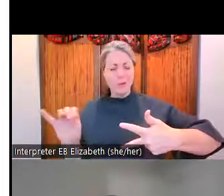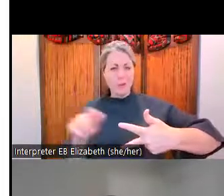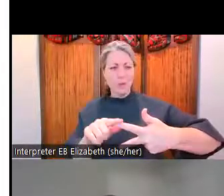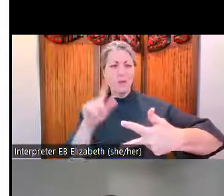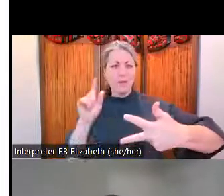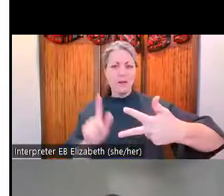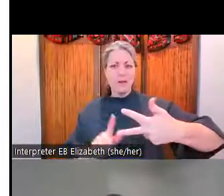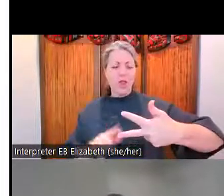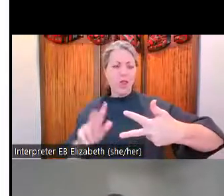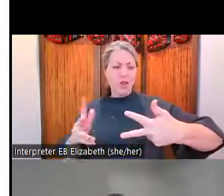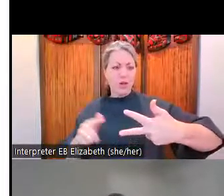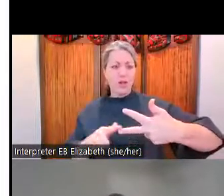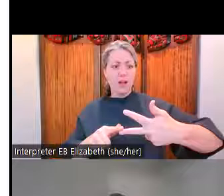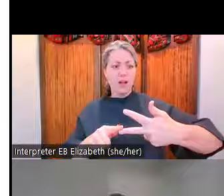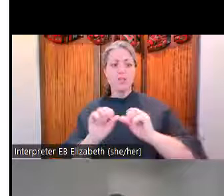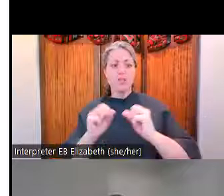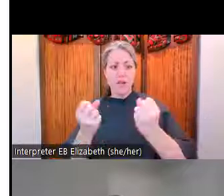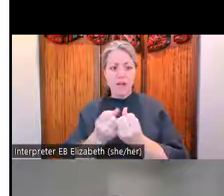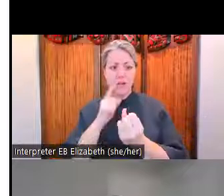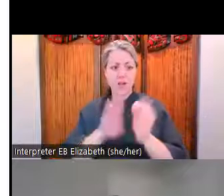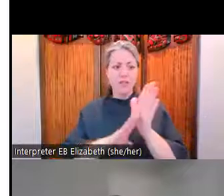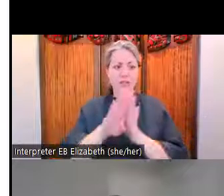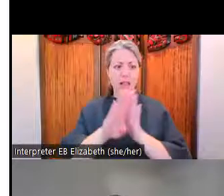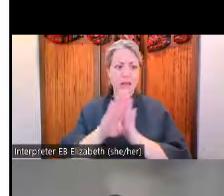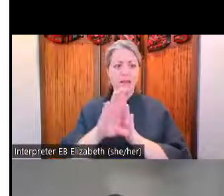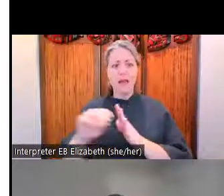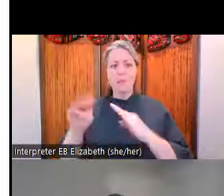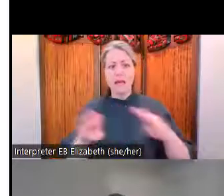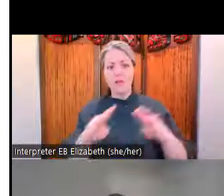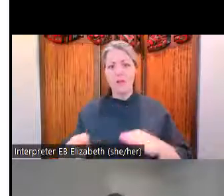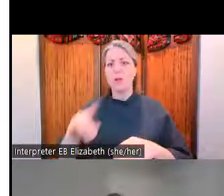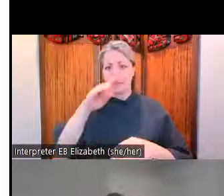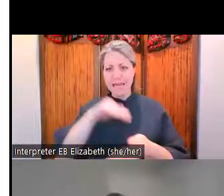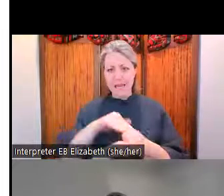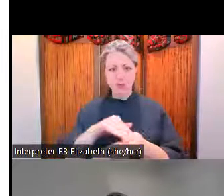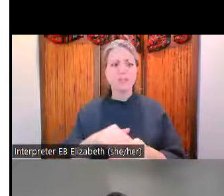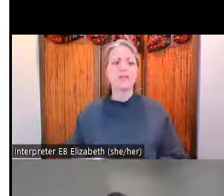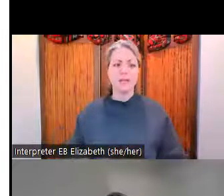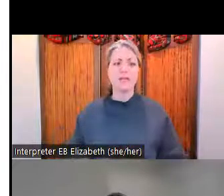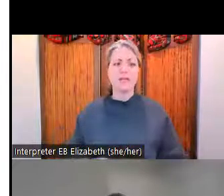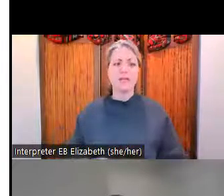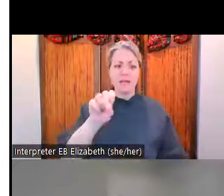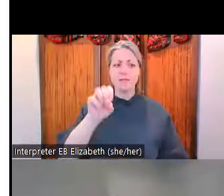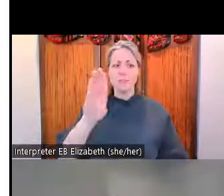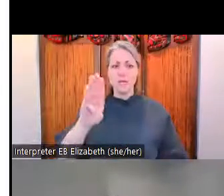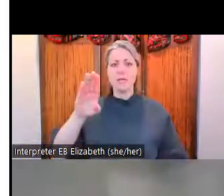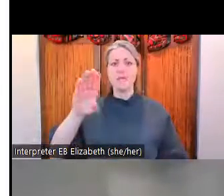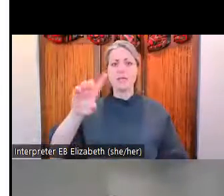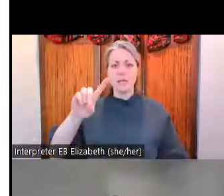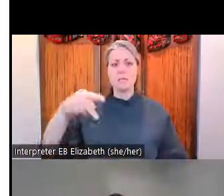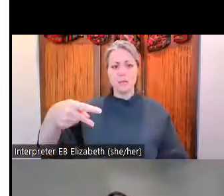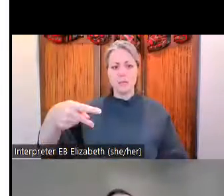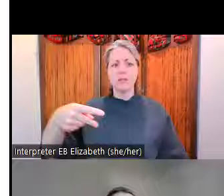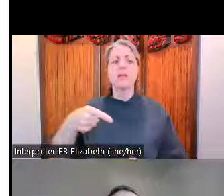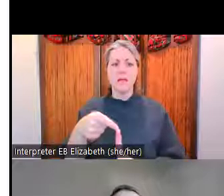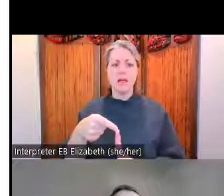then finally, the Society for Developmental and Behavioral Pediatrics has put forth a guideline